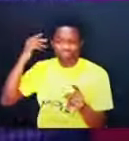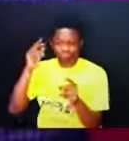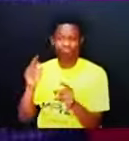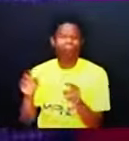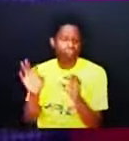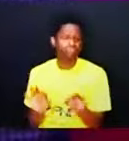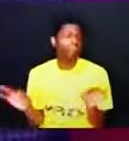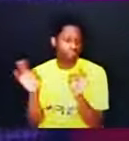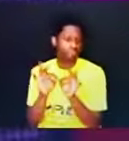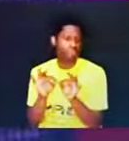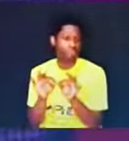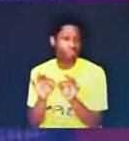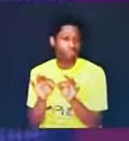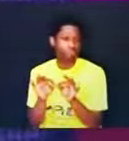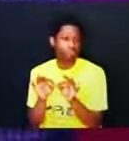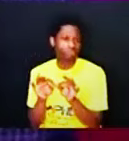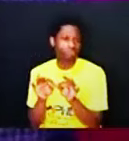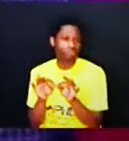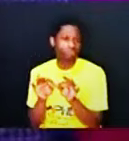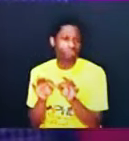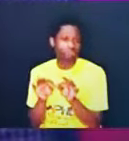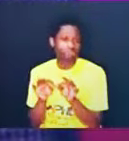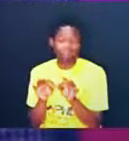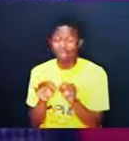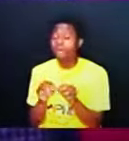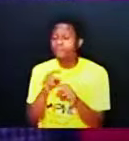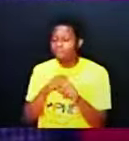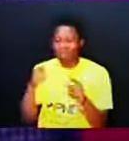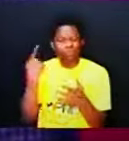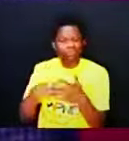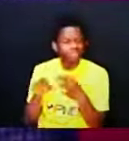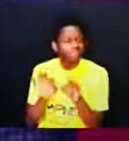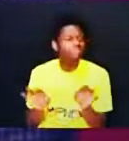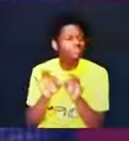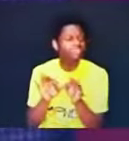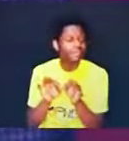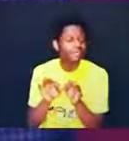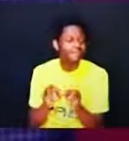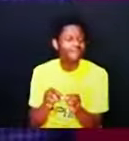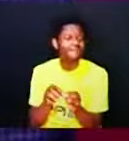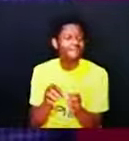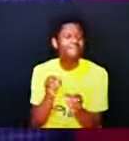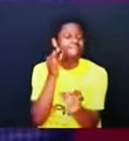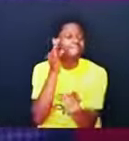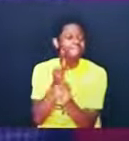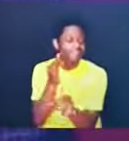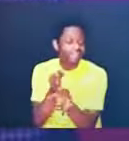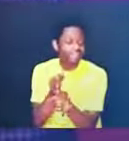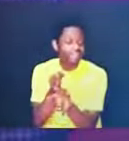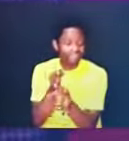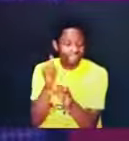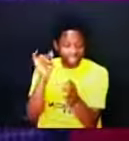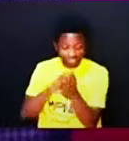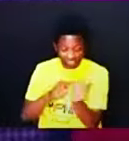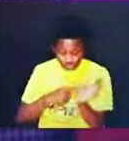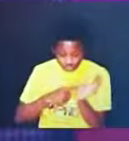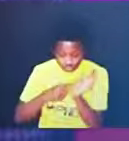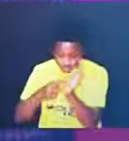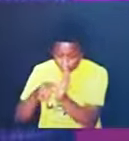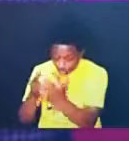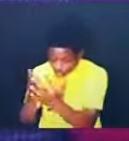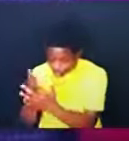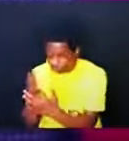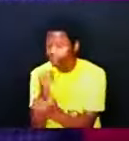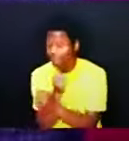only thing that counts is faith expressing itself through love. When we say faith